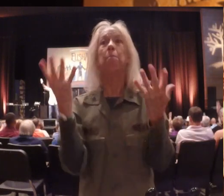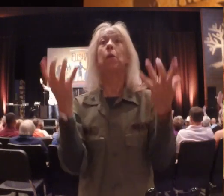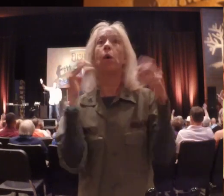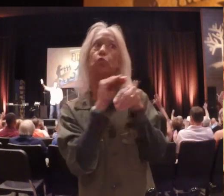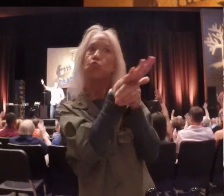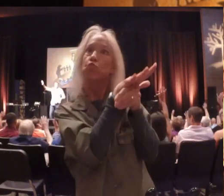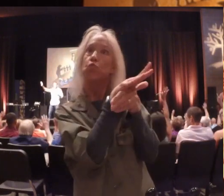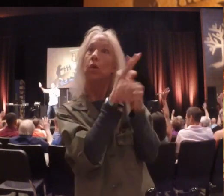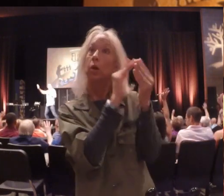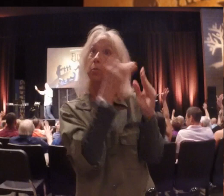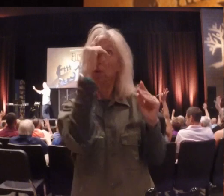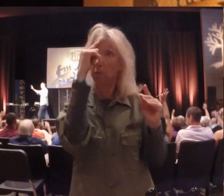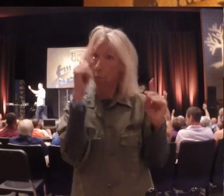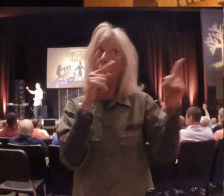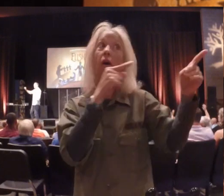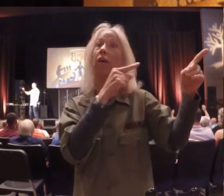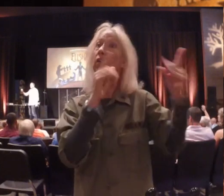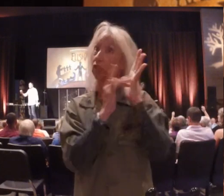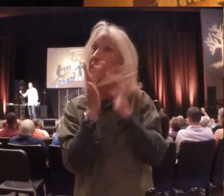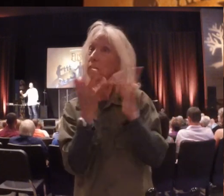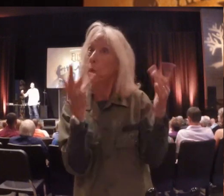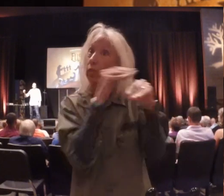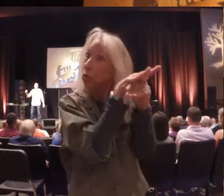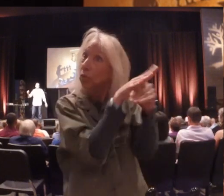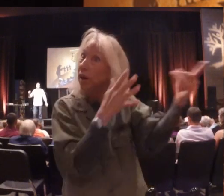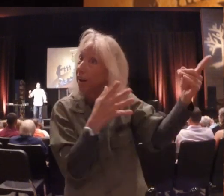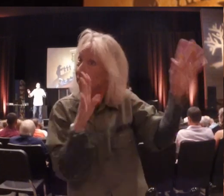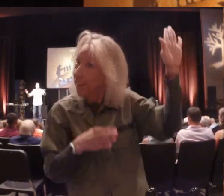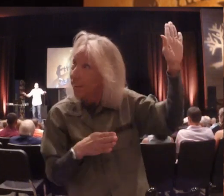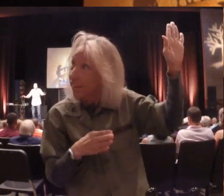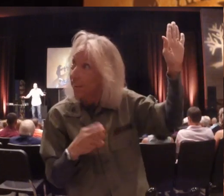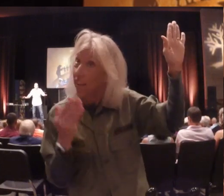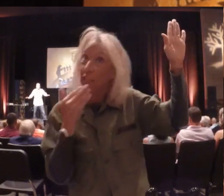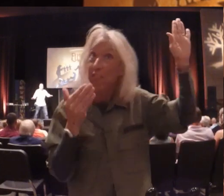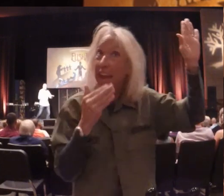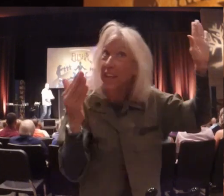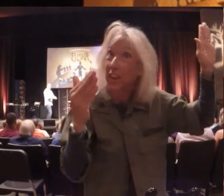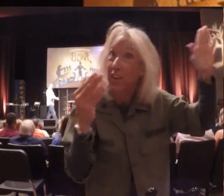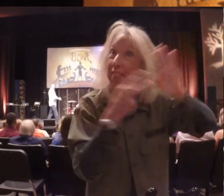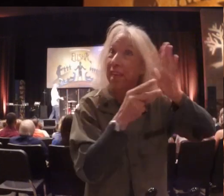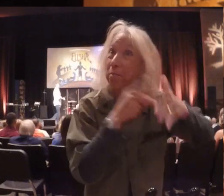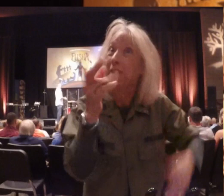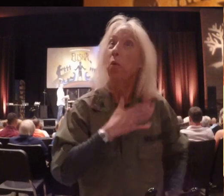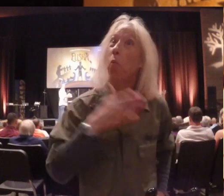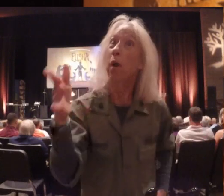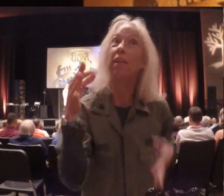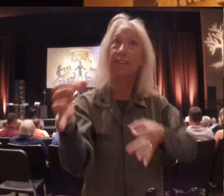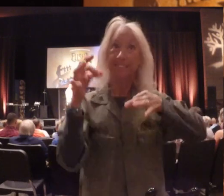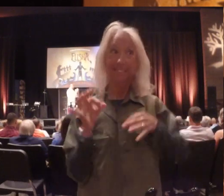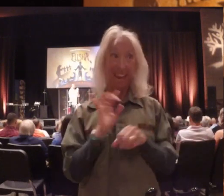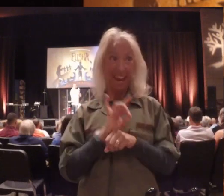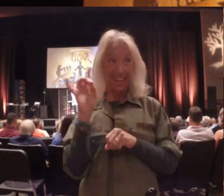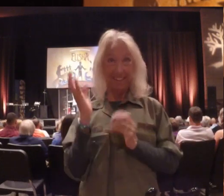Jesus? Okay, we're going to take all these names real quick. Thank you for your commitment this morning. Seriously,